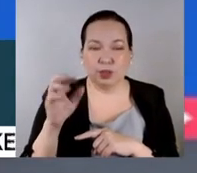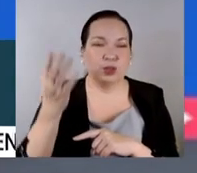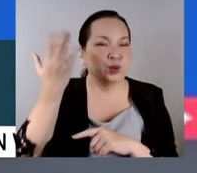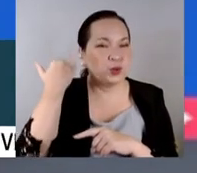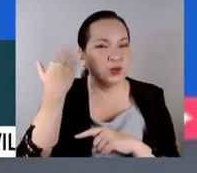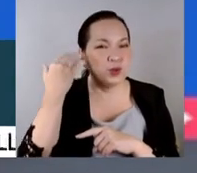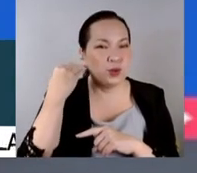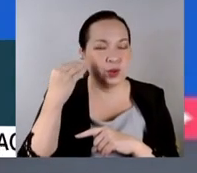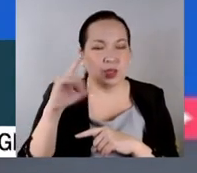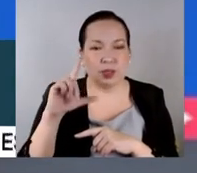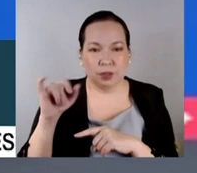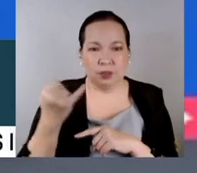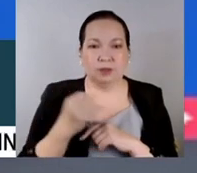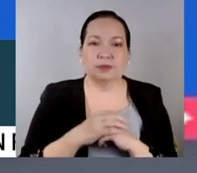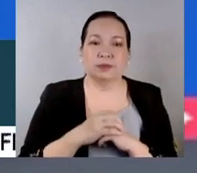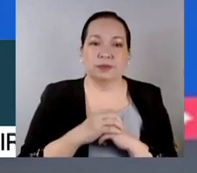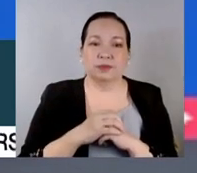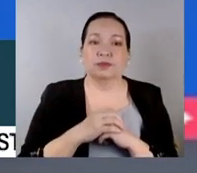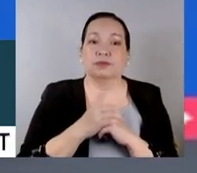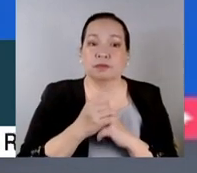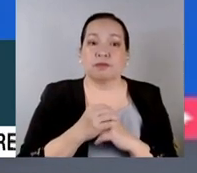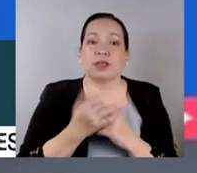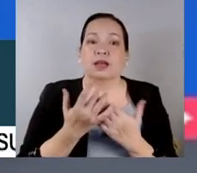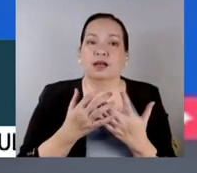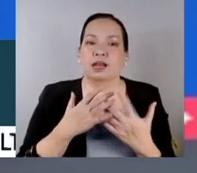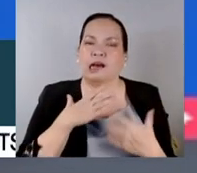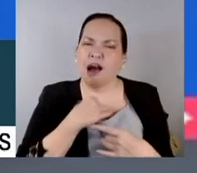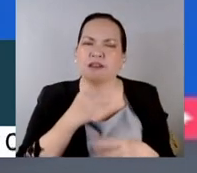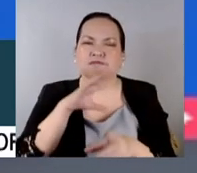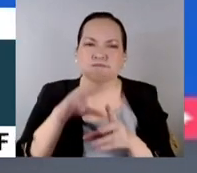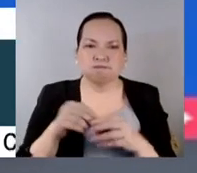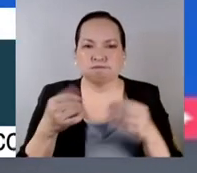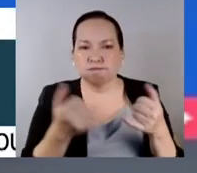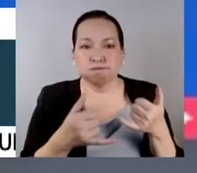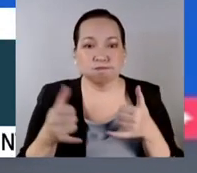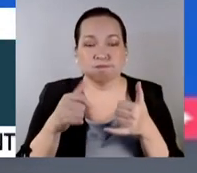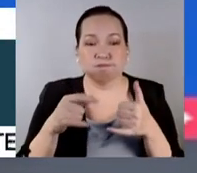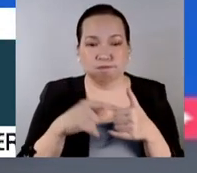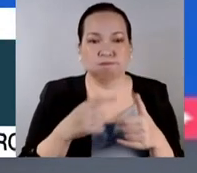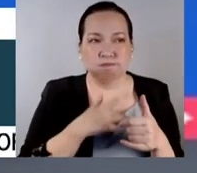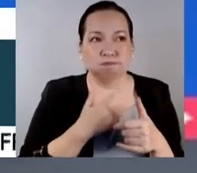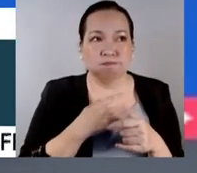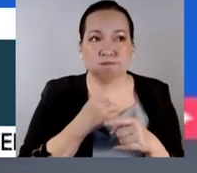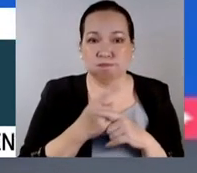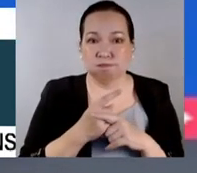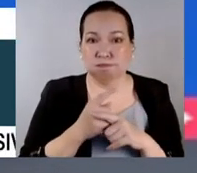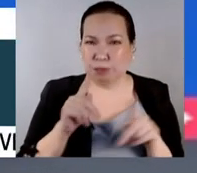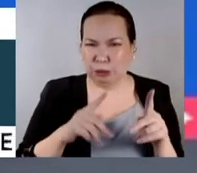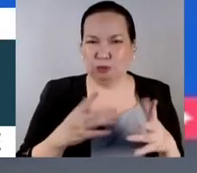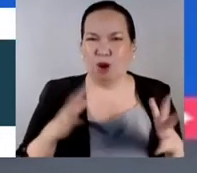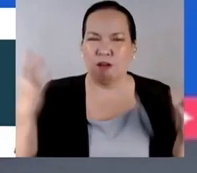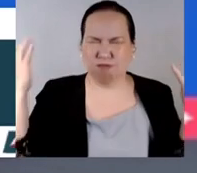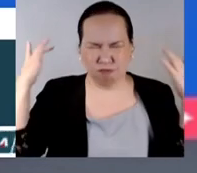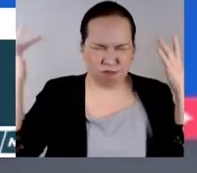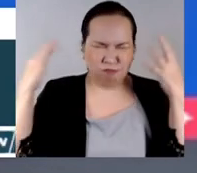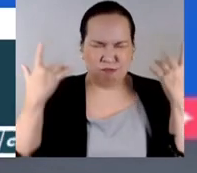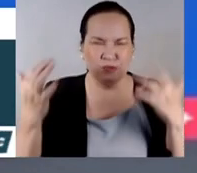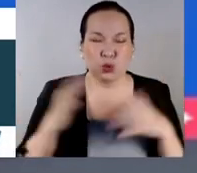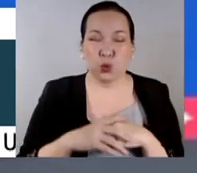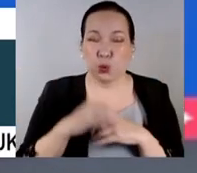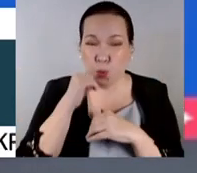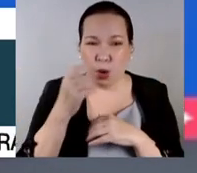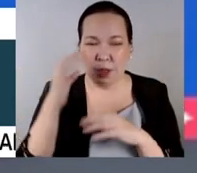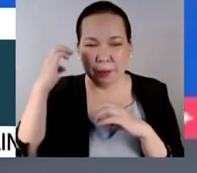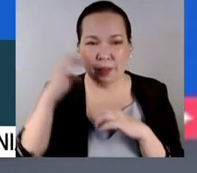Love playing in these kind of environments, you know, where it's the crowd's going to be great, you know, tomorrow.